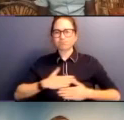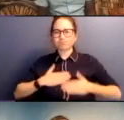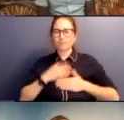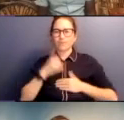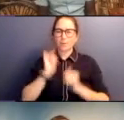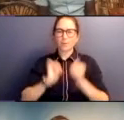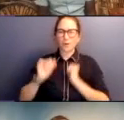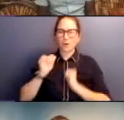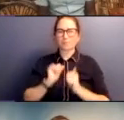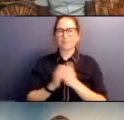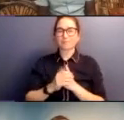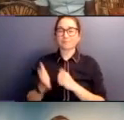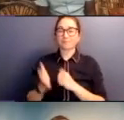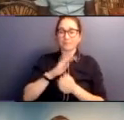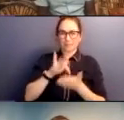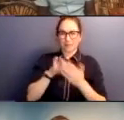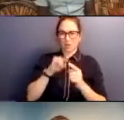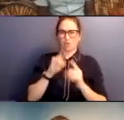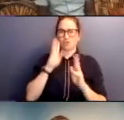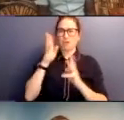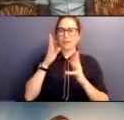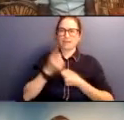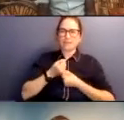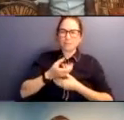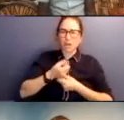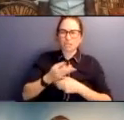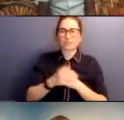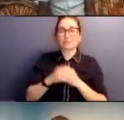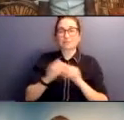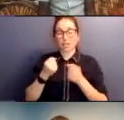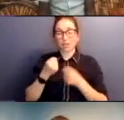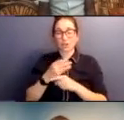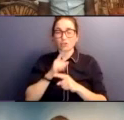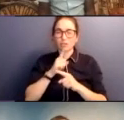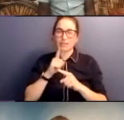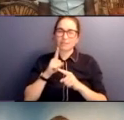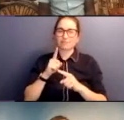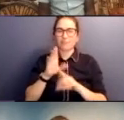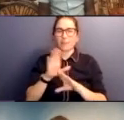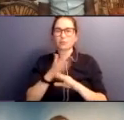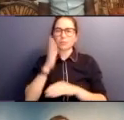creative expression. The creative process can lead to musical experience.